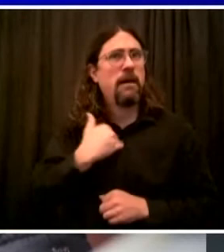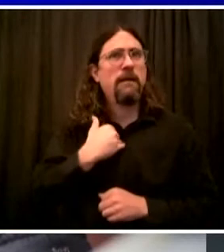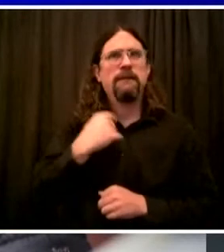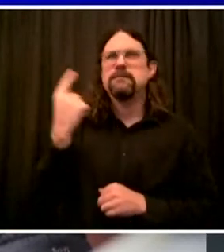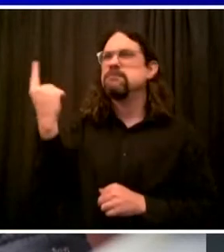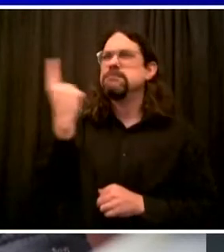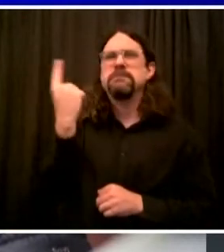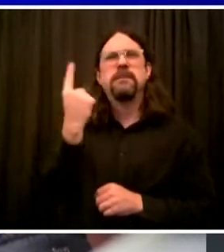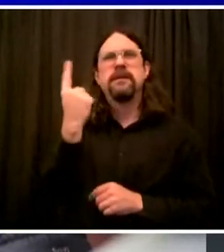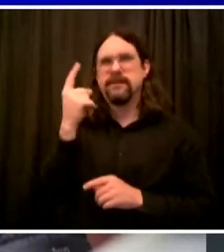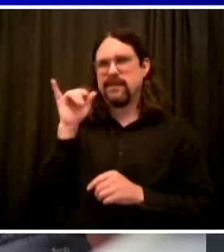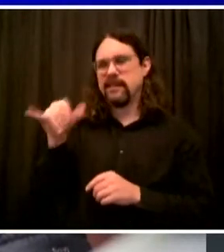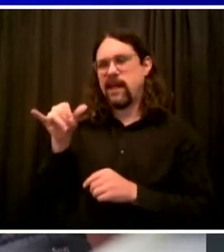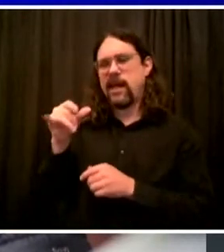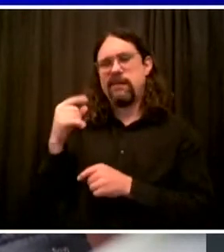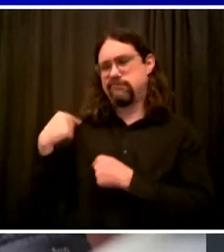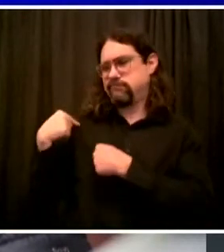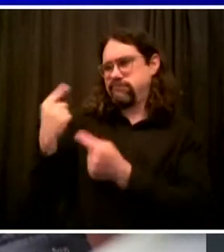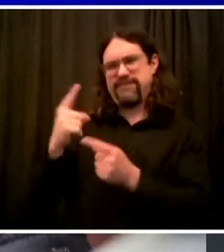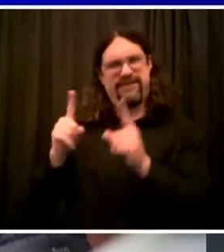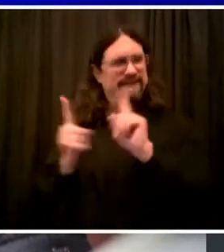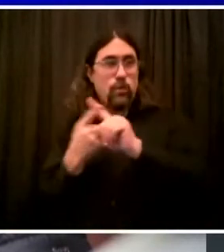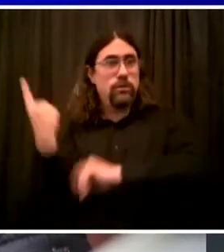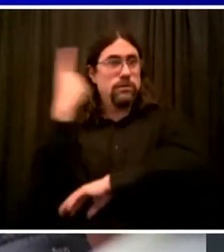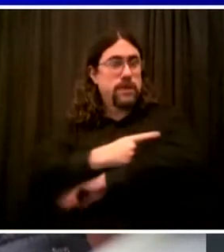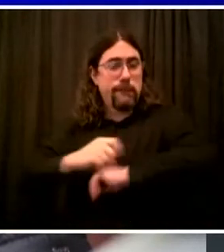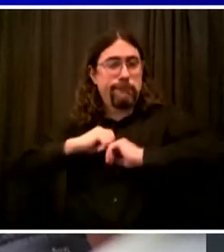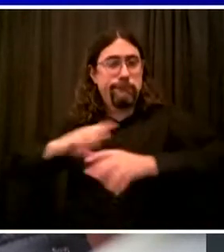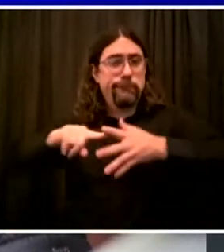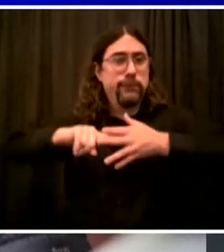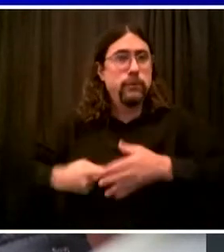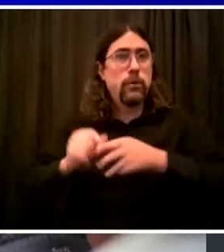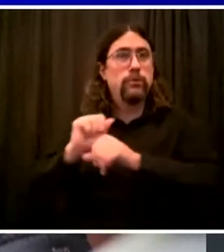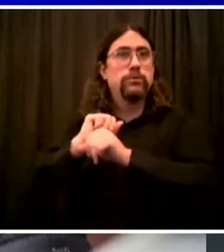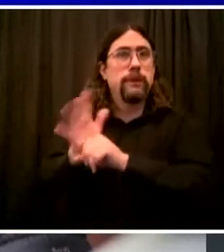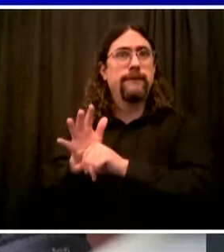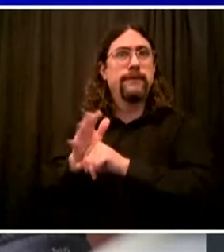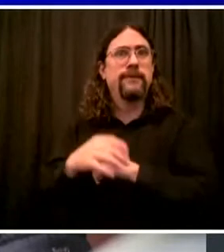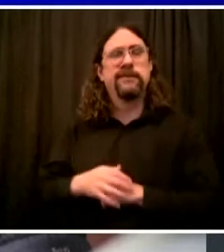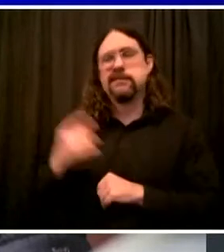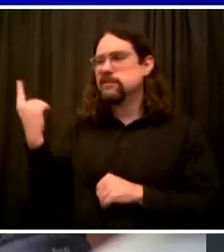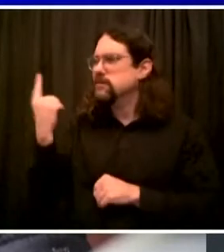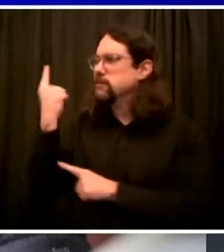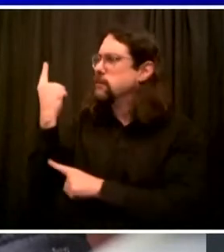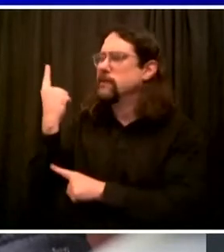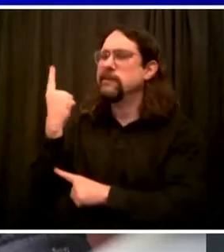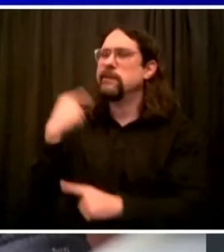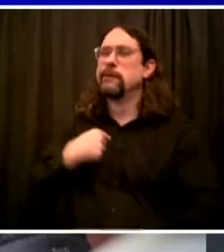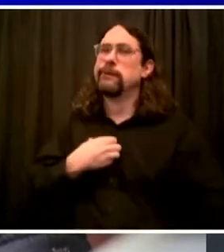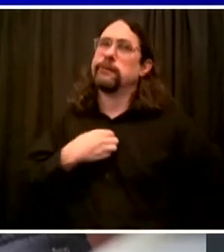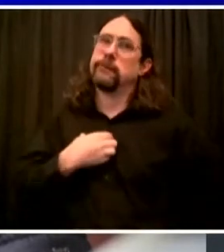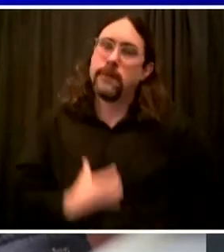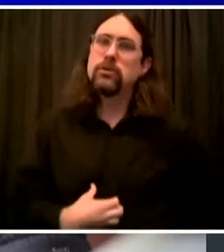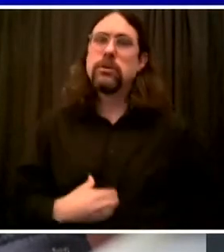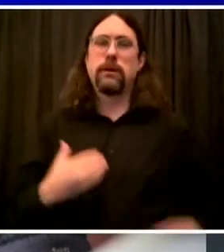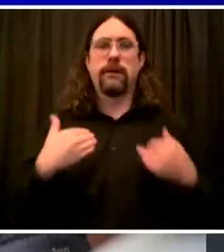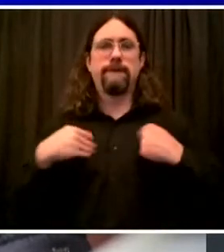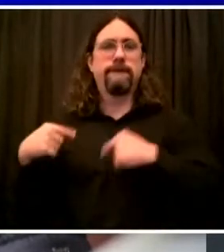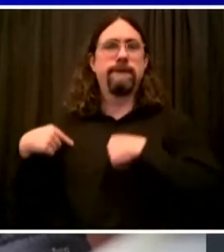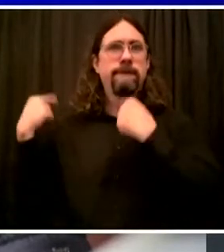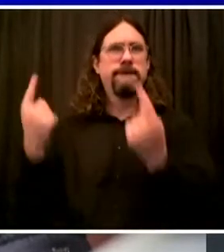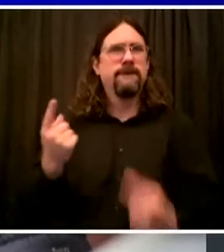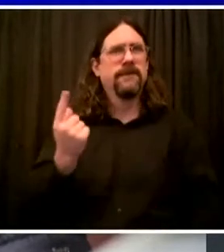that would have done so much good helping us beat back the coronavirus to begin with, but now will be the core to any solution. You've guessed